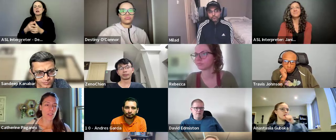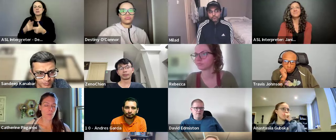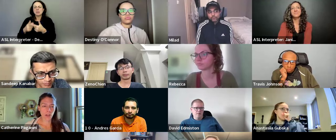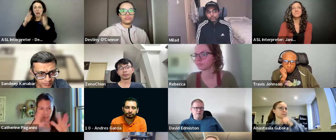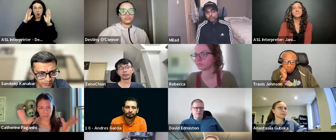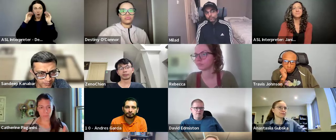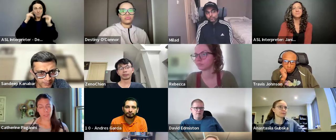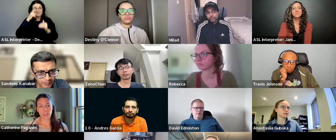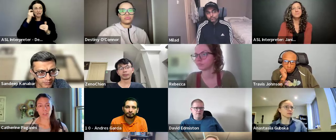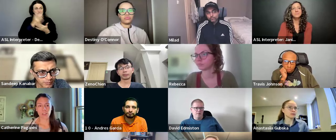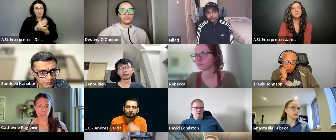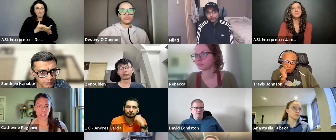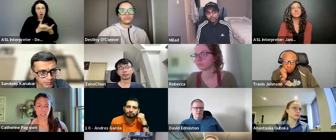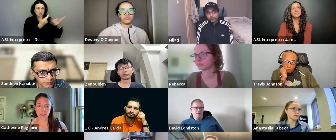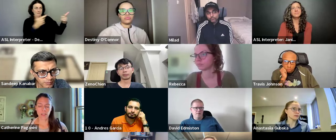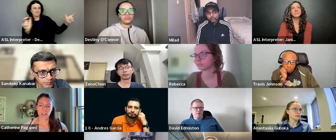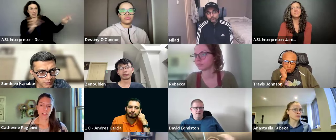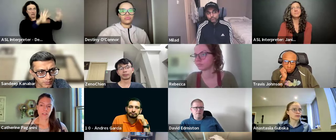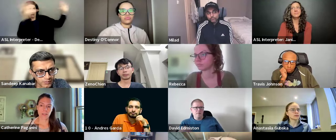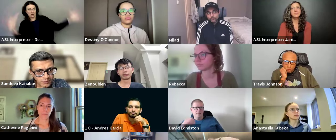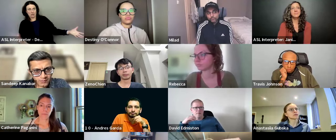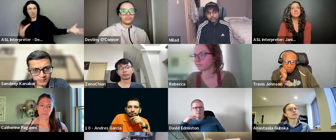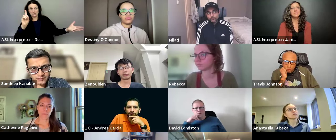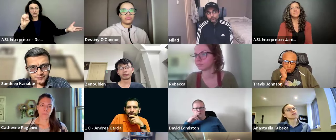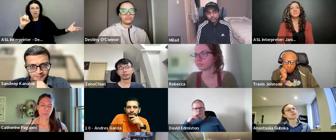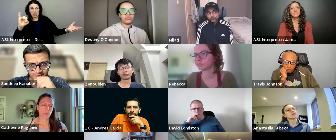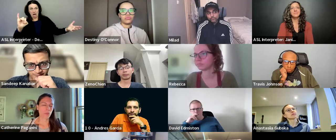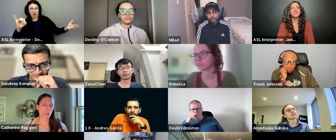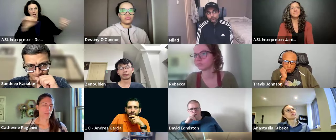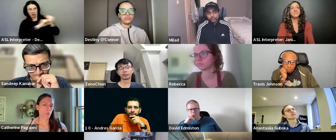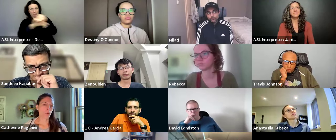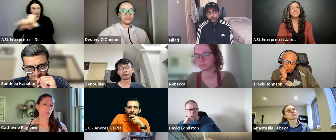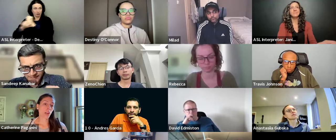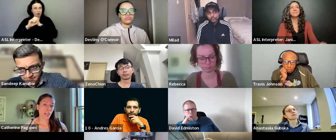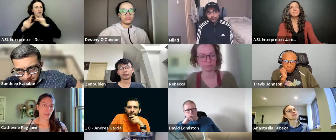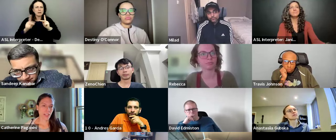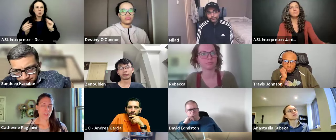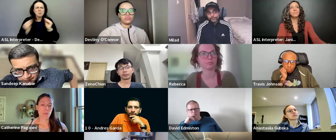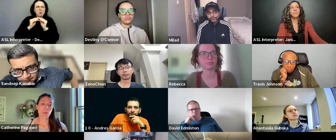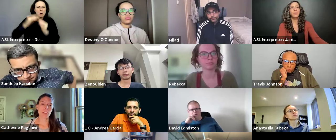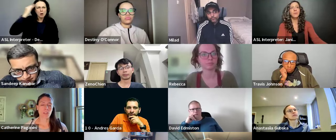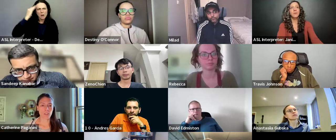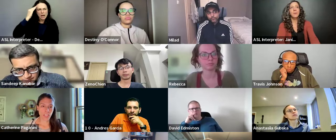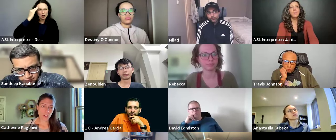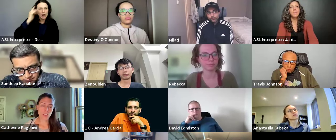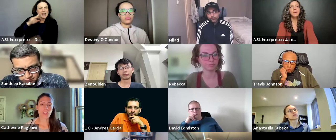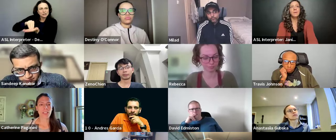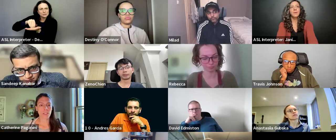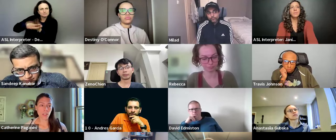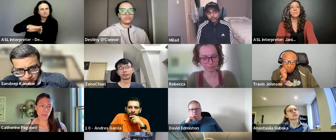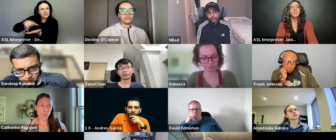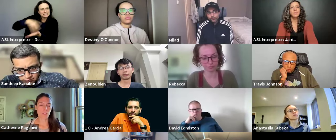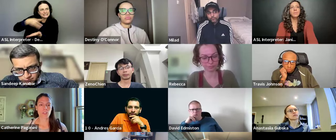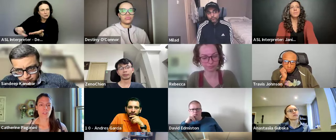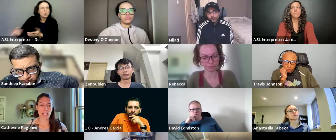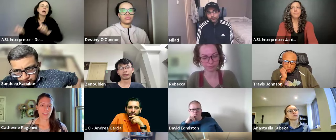Hopefully, because it's part of this bigger thing, people are gonna be more aware and actually put this on their schedule